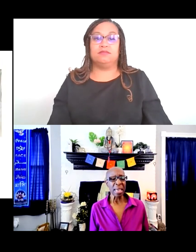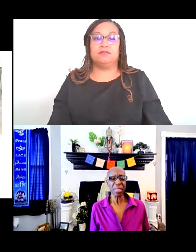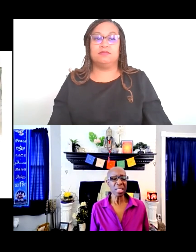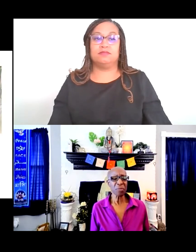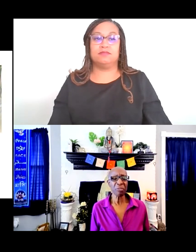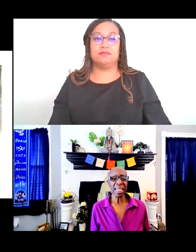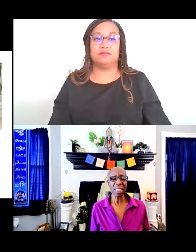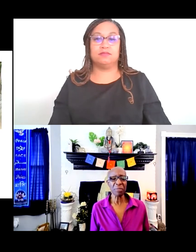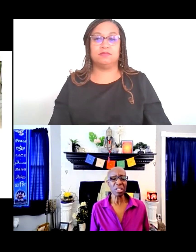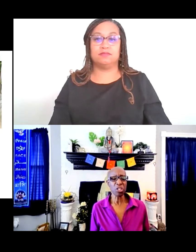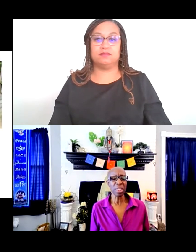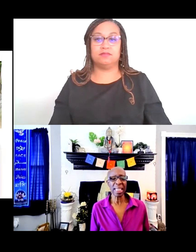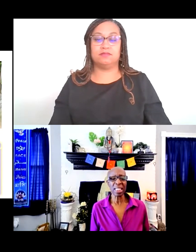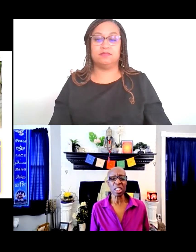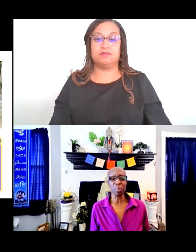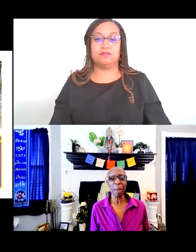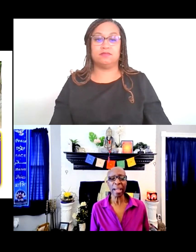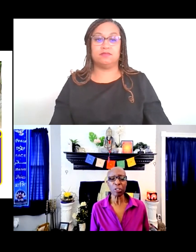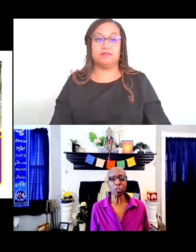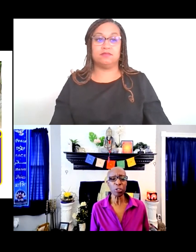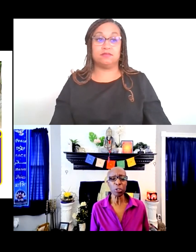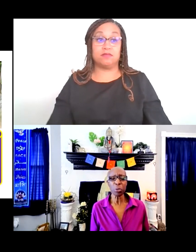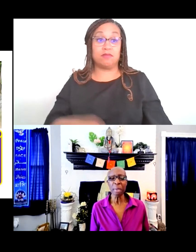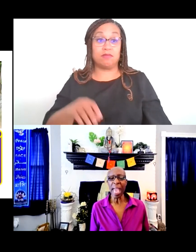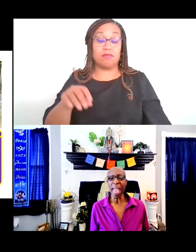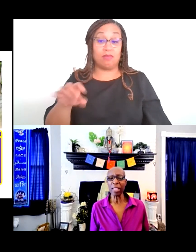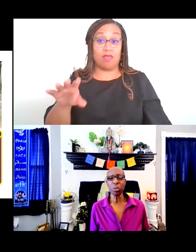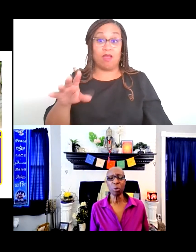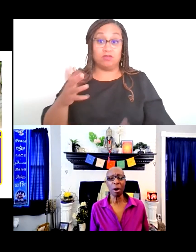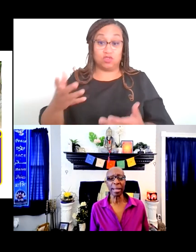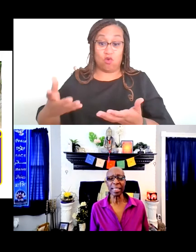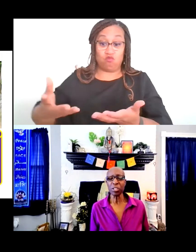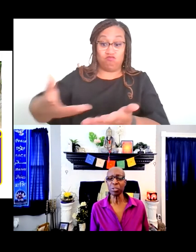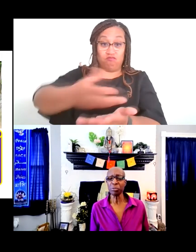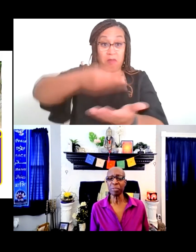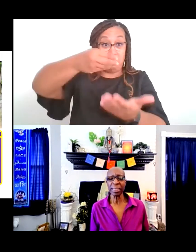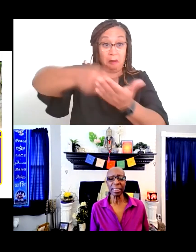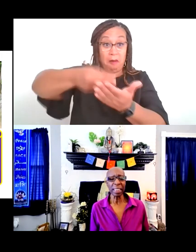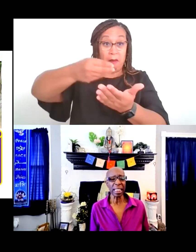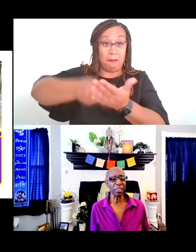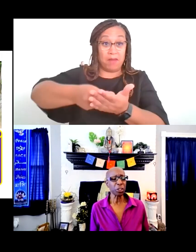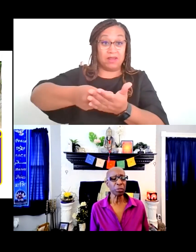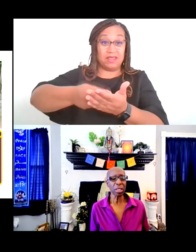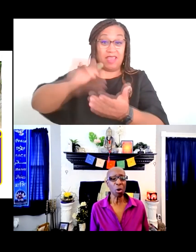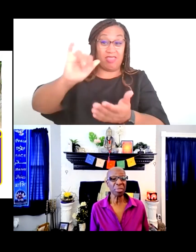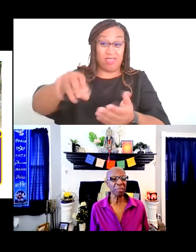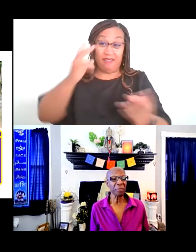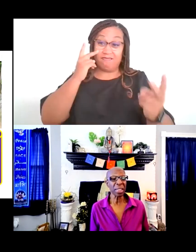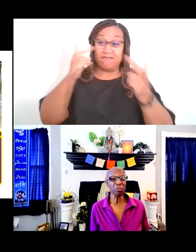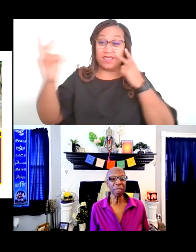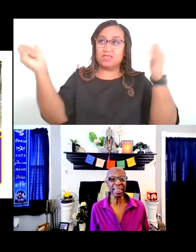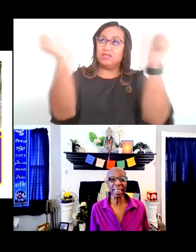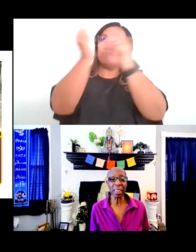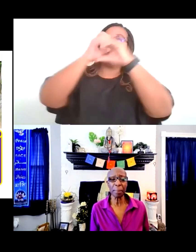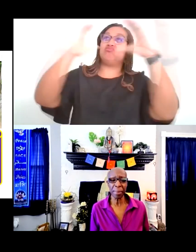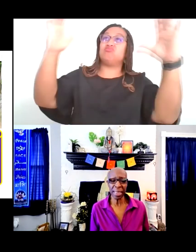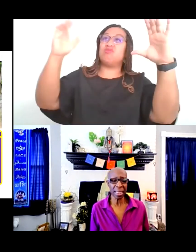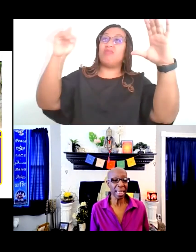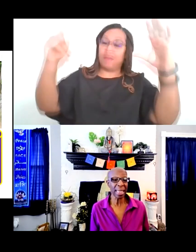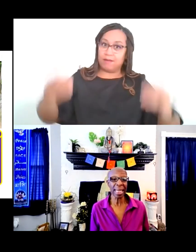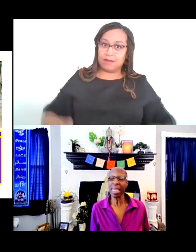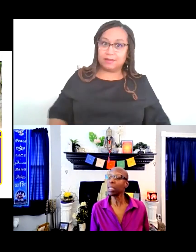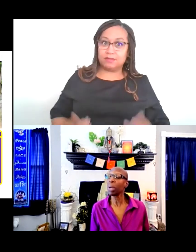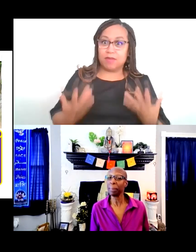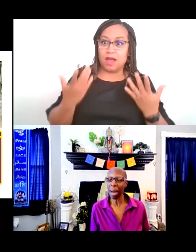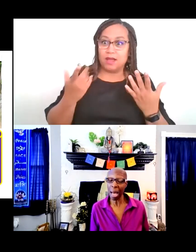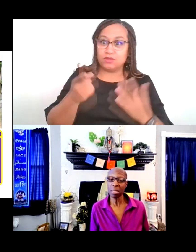If this fundraising vision inspires you and you are interested in serving on the fundraising committee